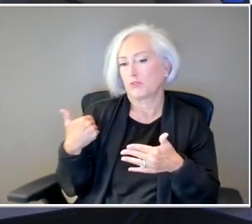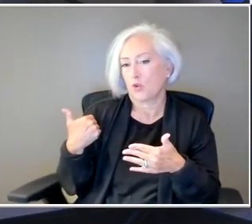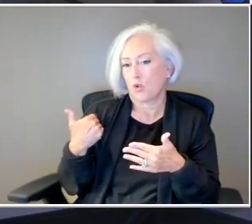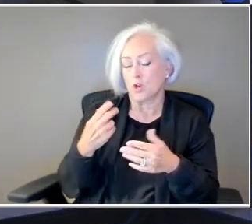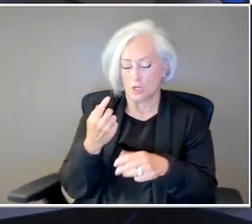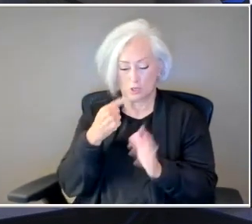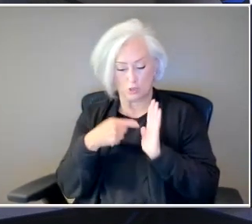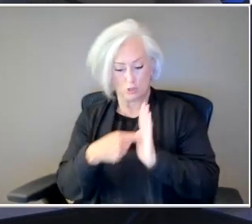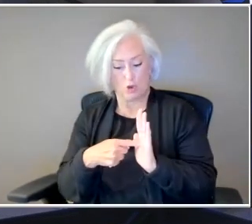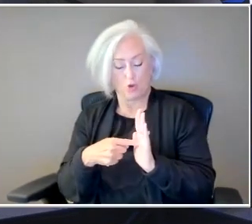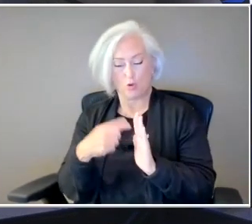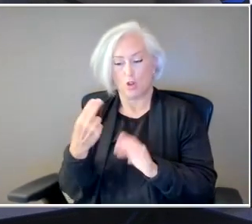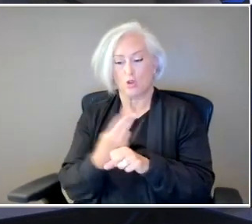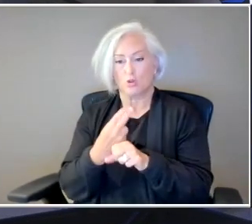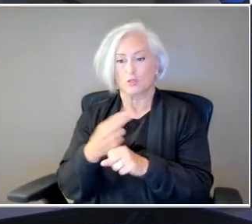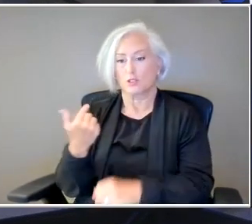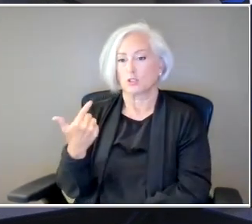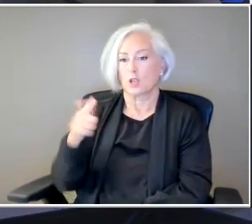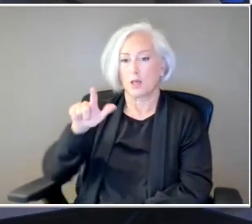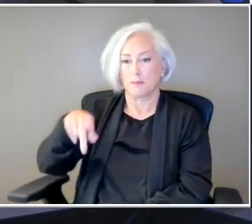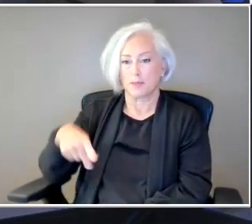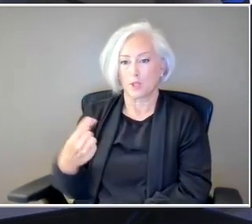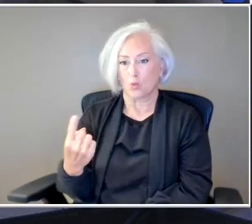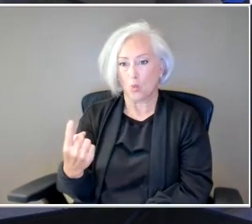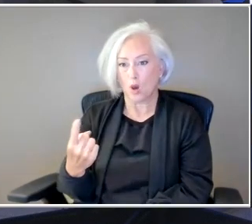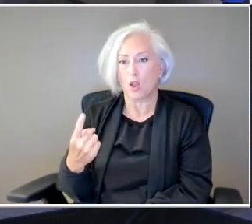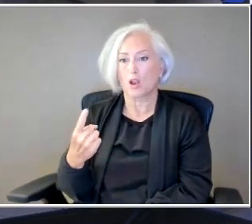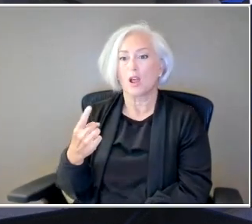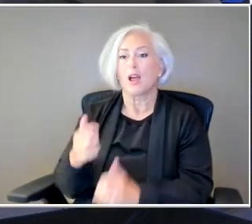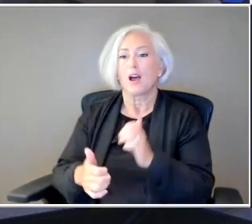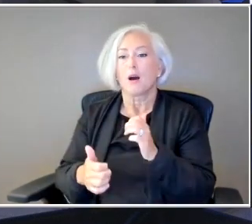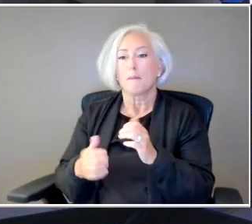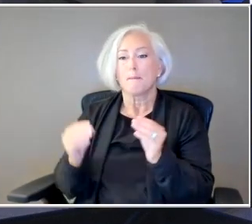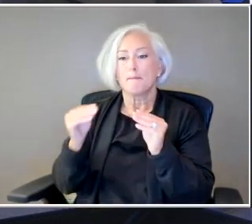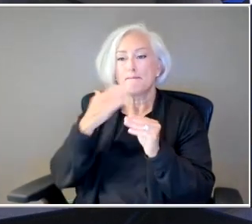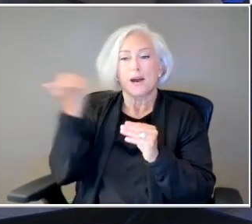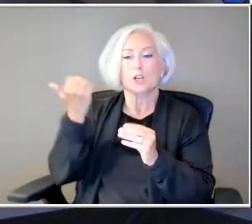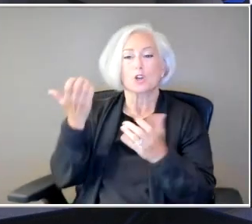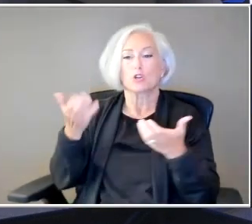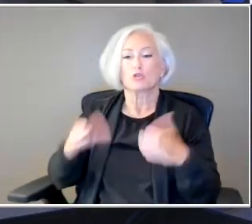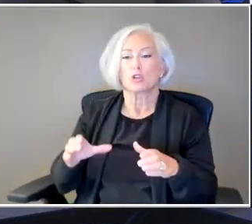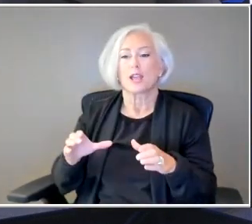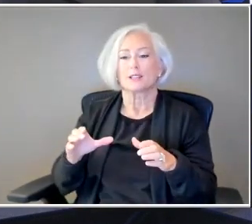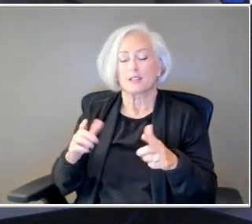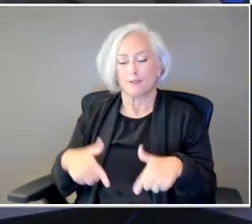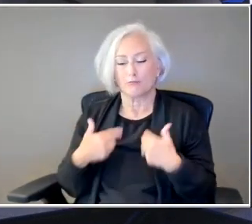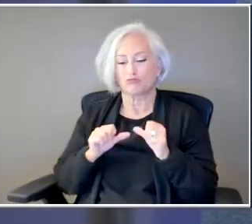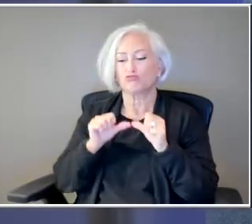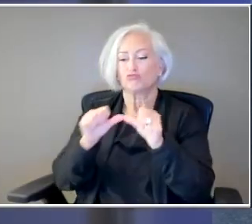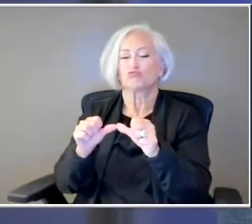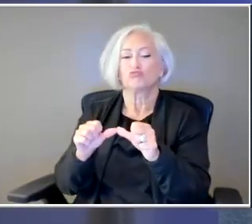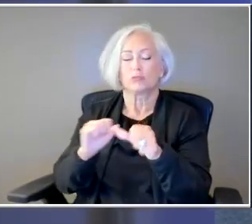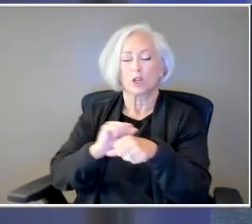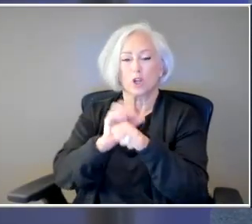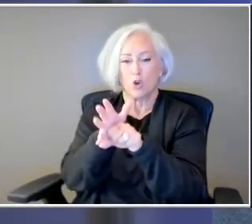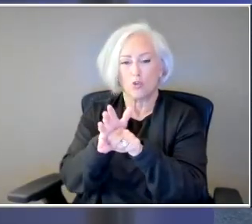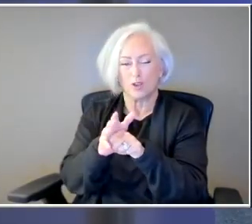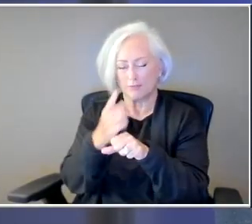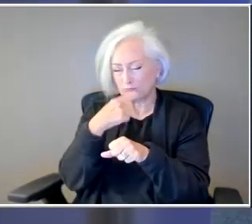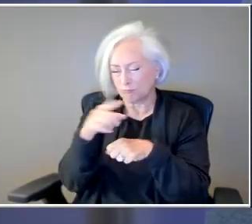GLP-1s had a higher chance of surviving COVID. Explain more. Well, I think it was a little bit